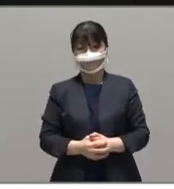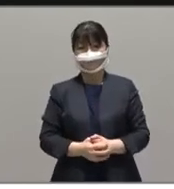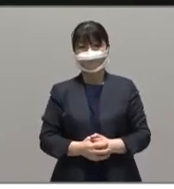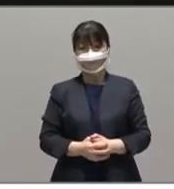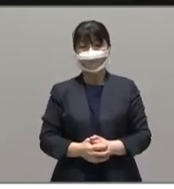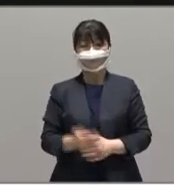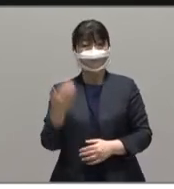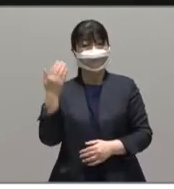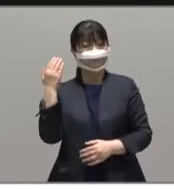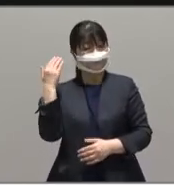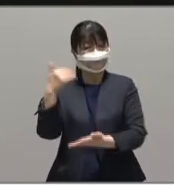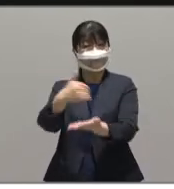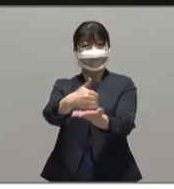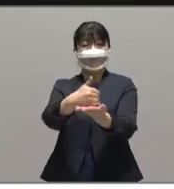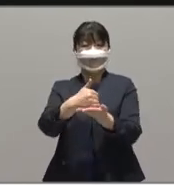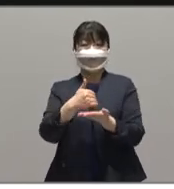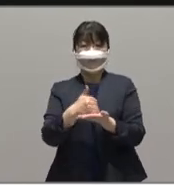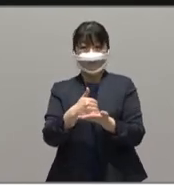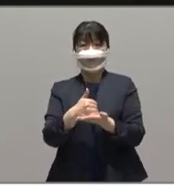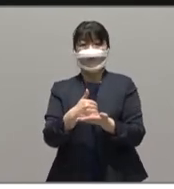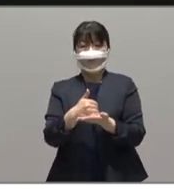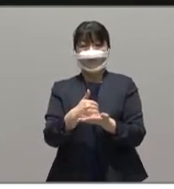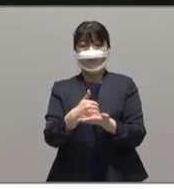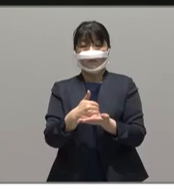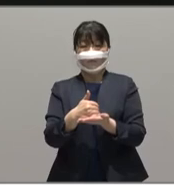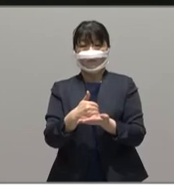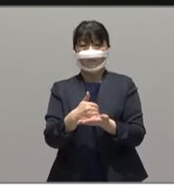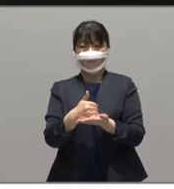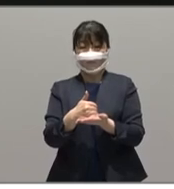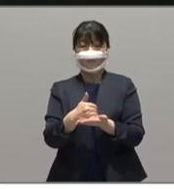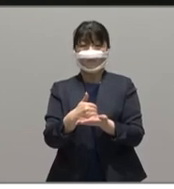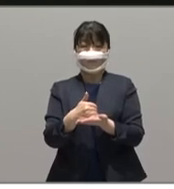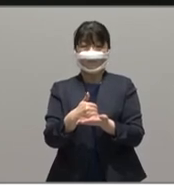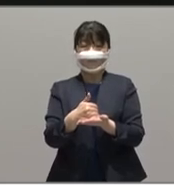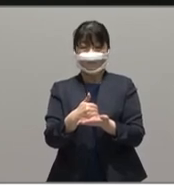of One Health.